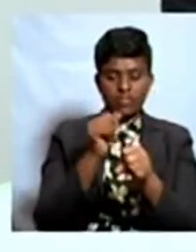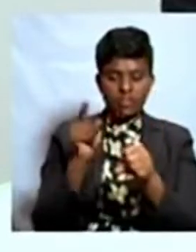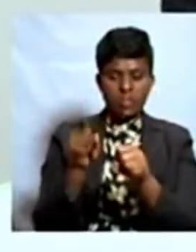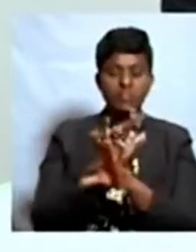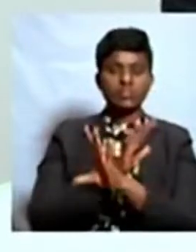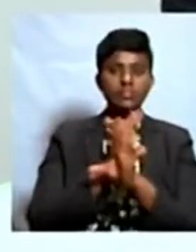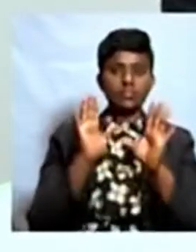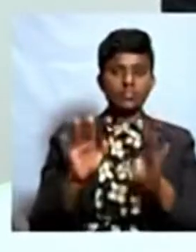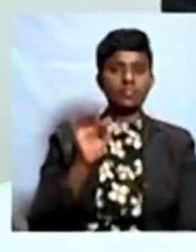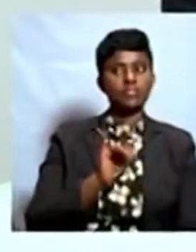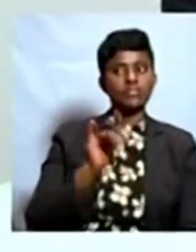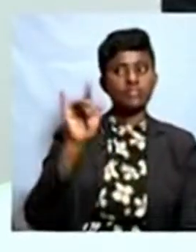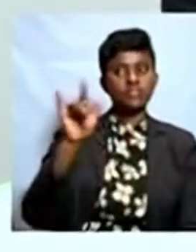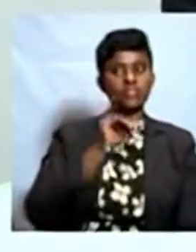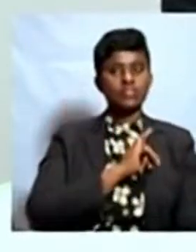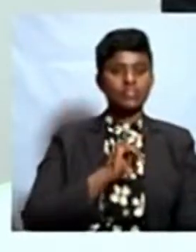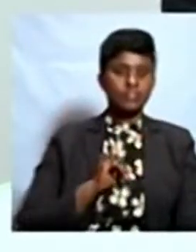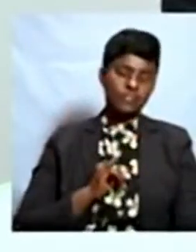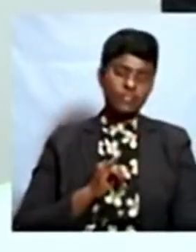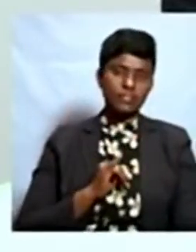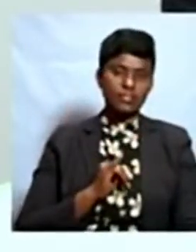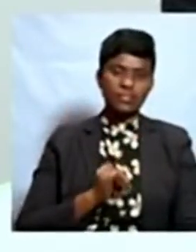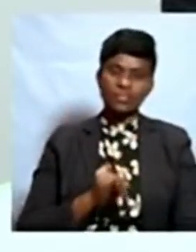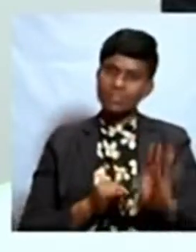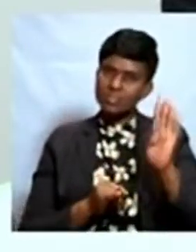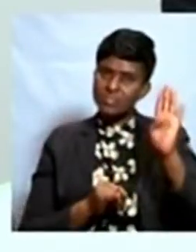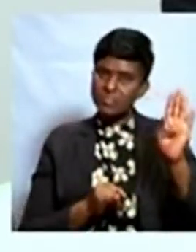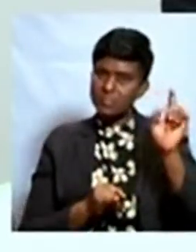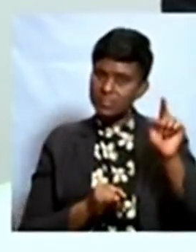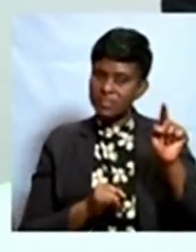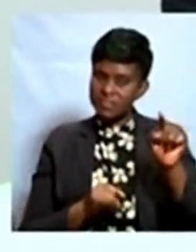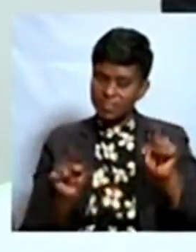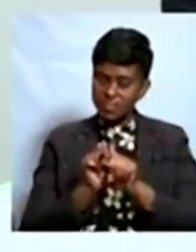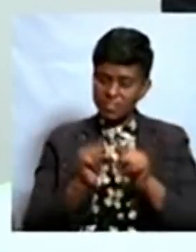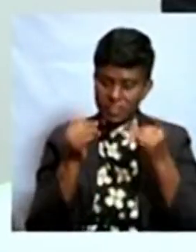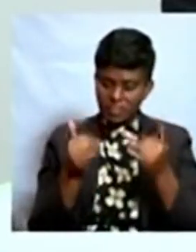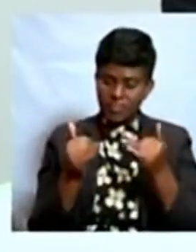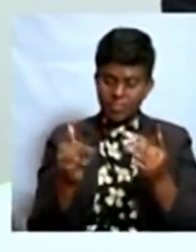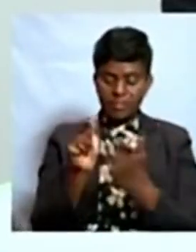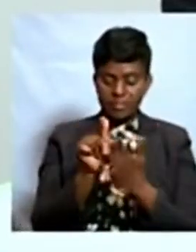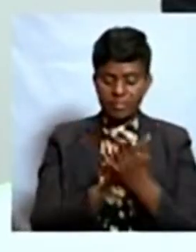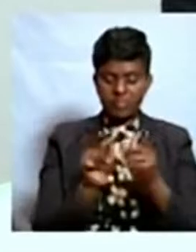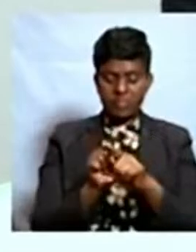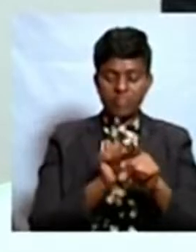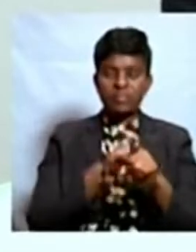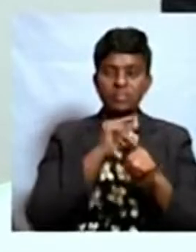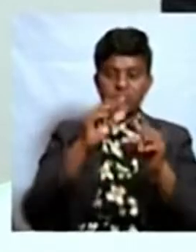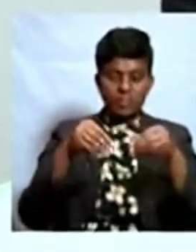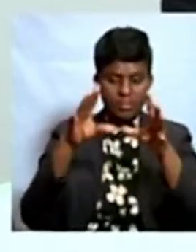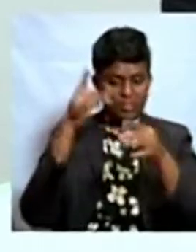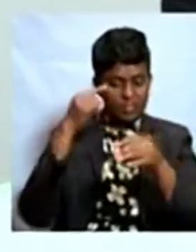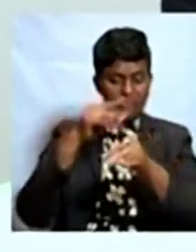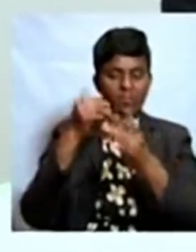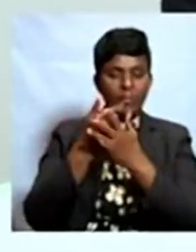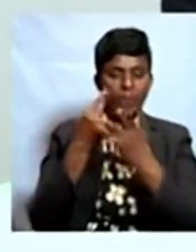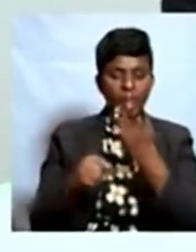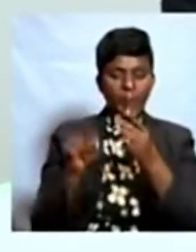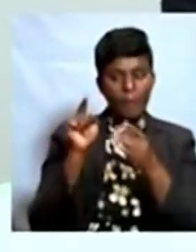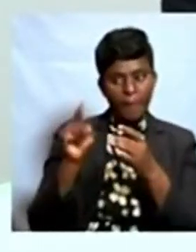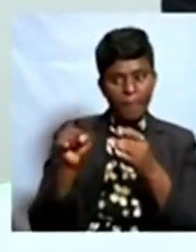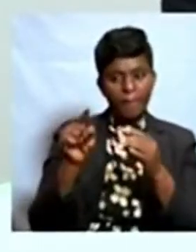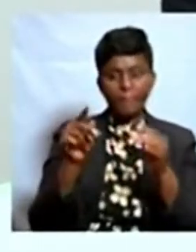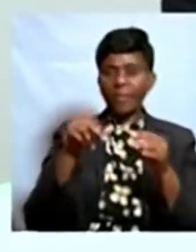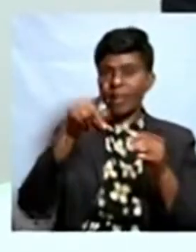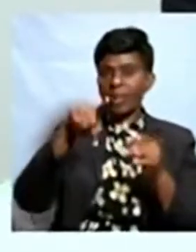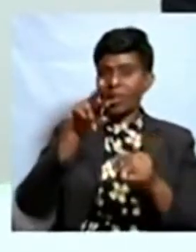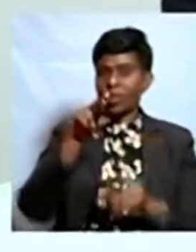Zambian aviation industry. B, the current Act does not provide for the domestication of the